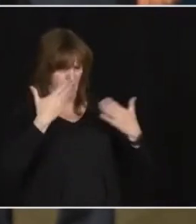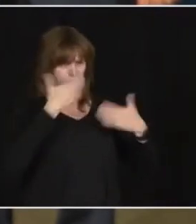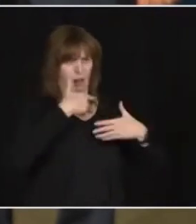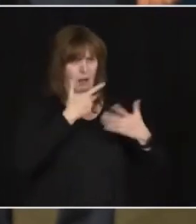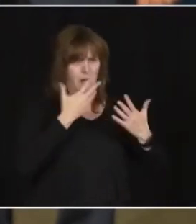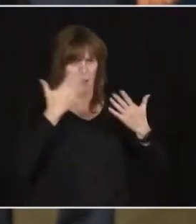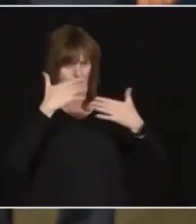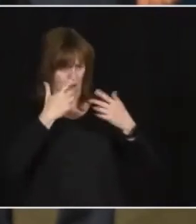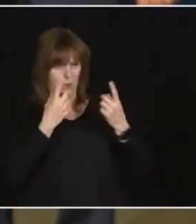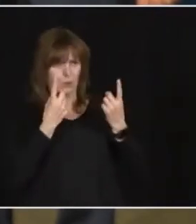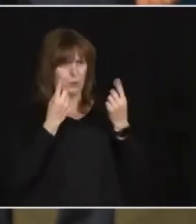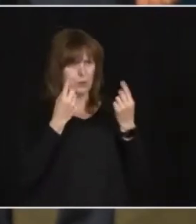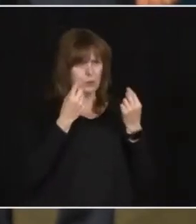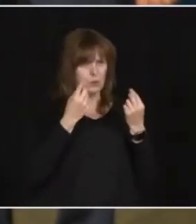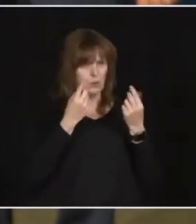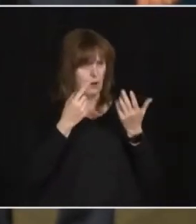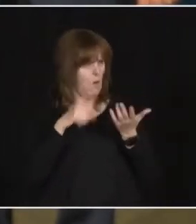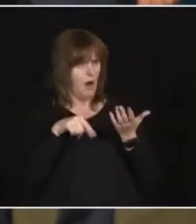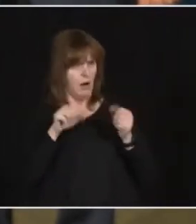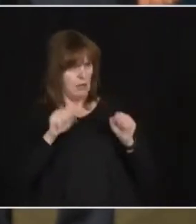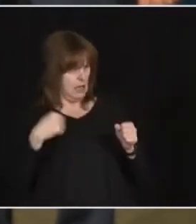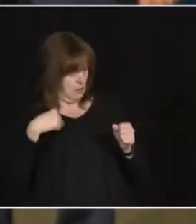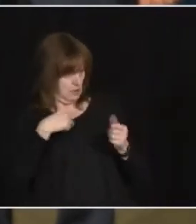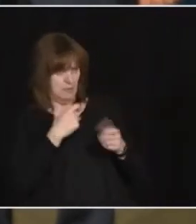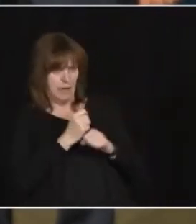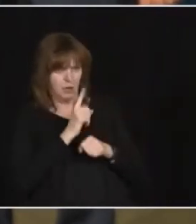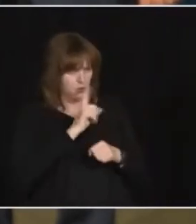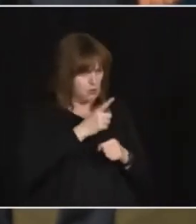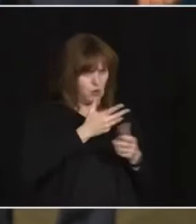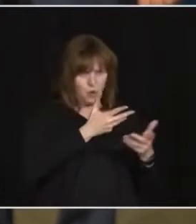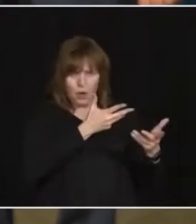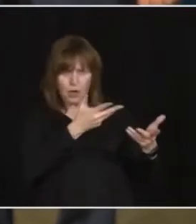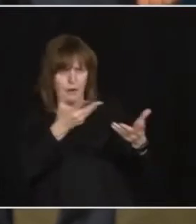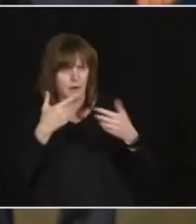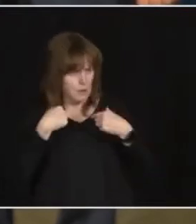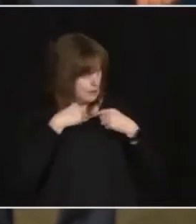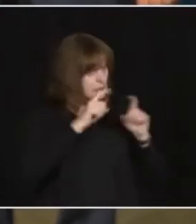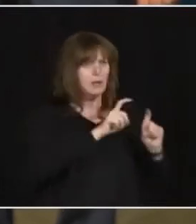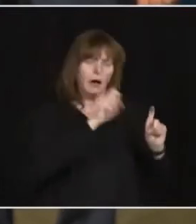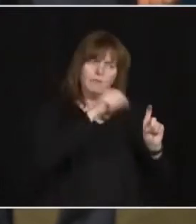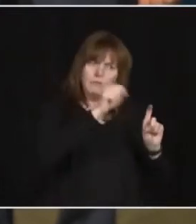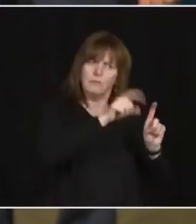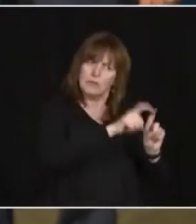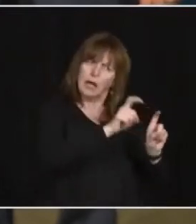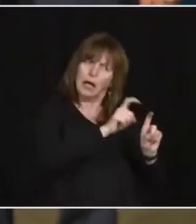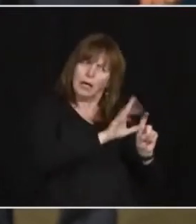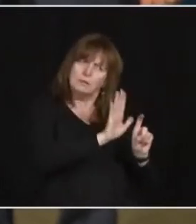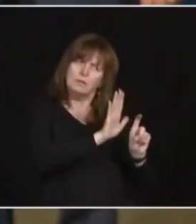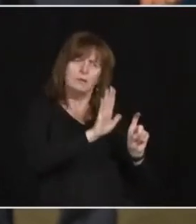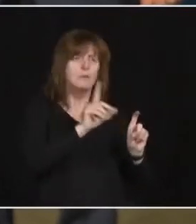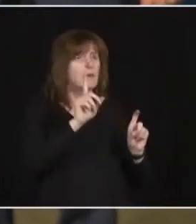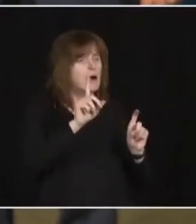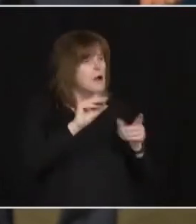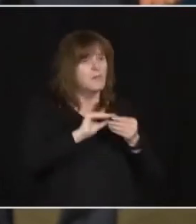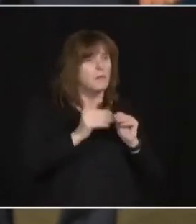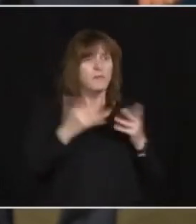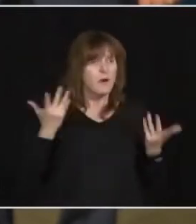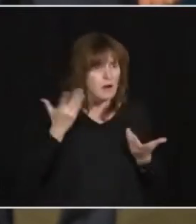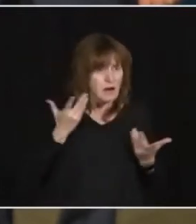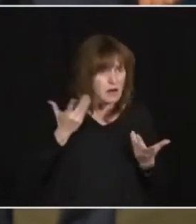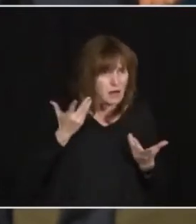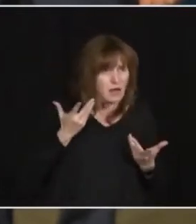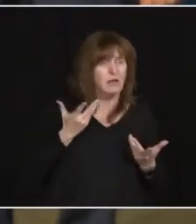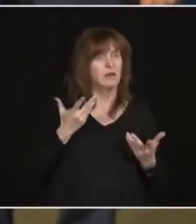other tools we have for this. Obviously, it's testing, but it is asymptomatic spread, and this has never been seen